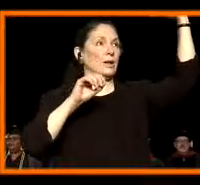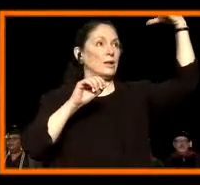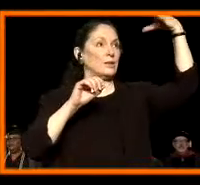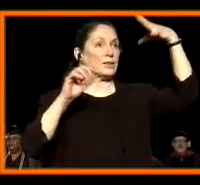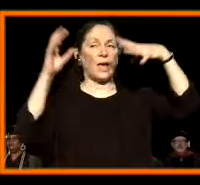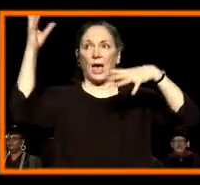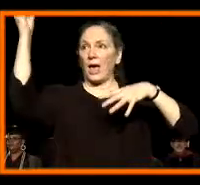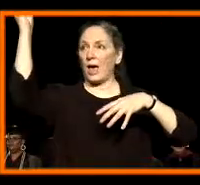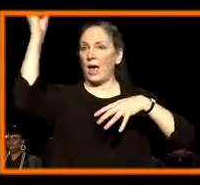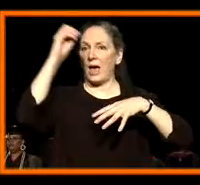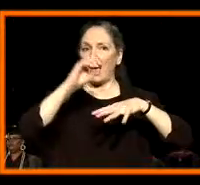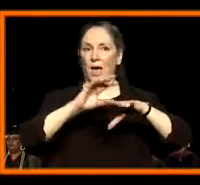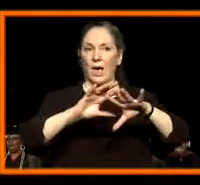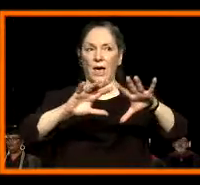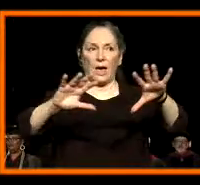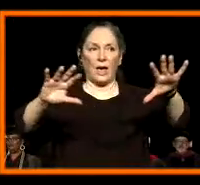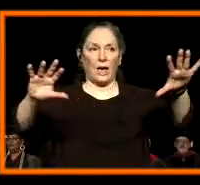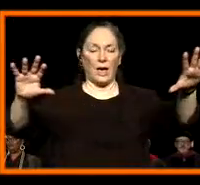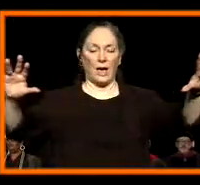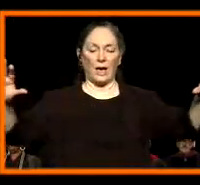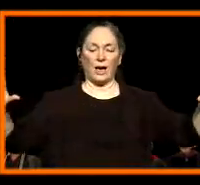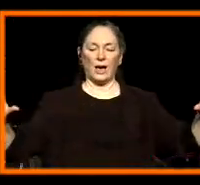star is